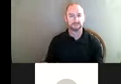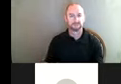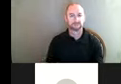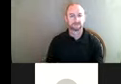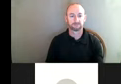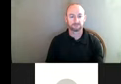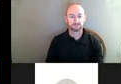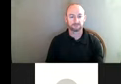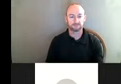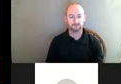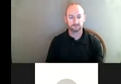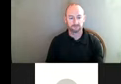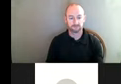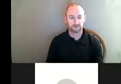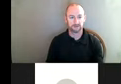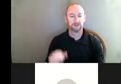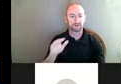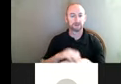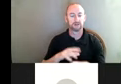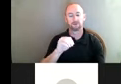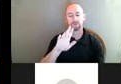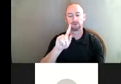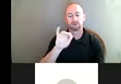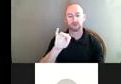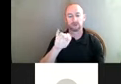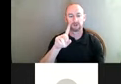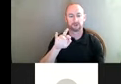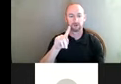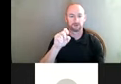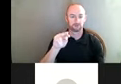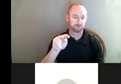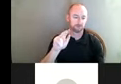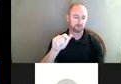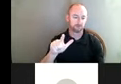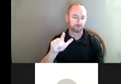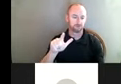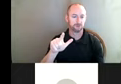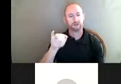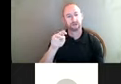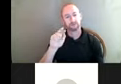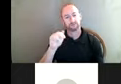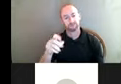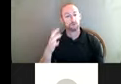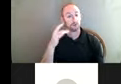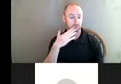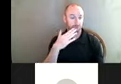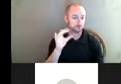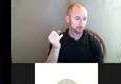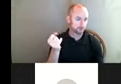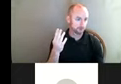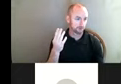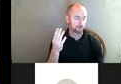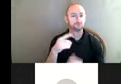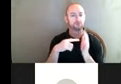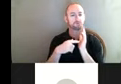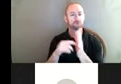And this is overlaid on the multi-directional hill shade image, just because I think it does a good job at